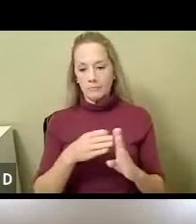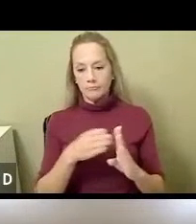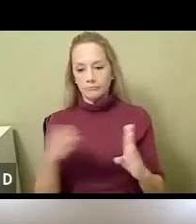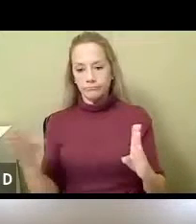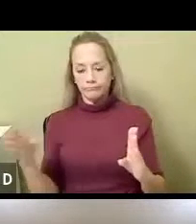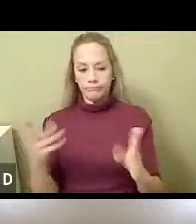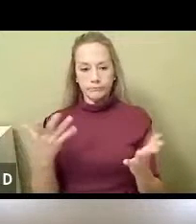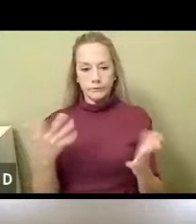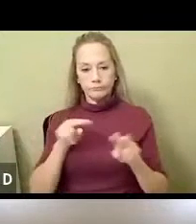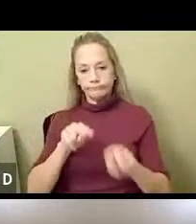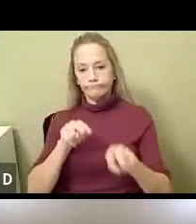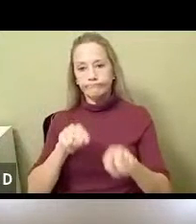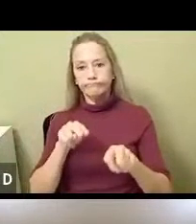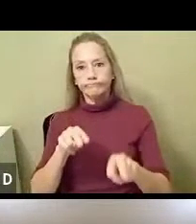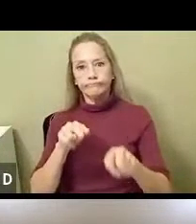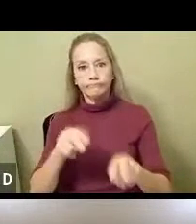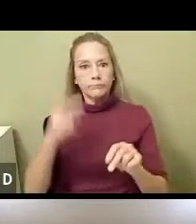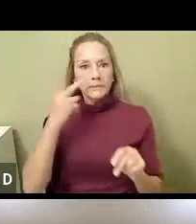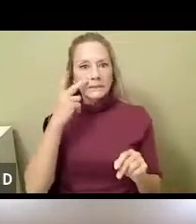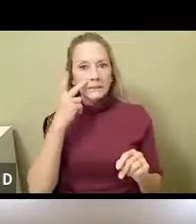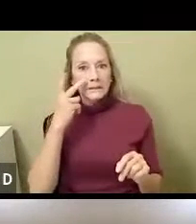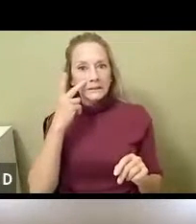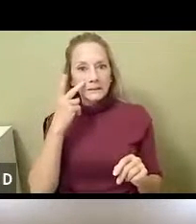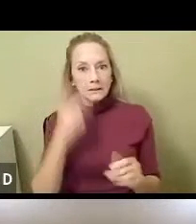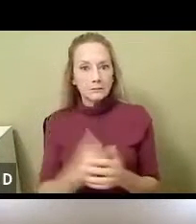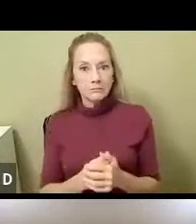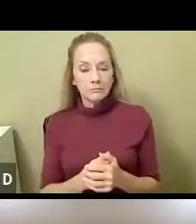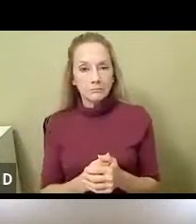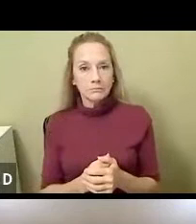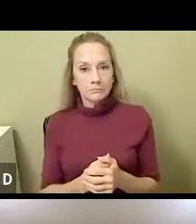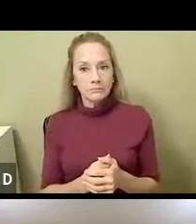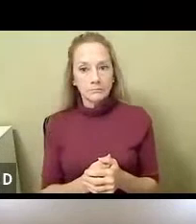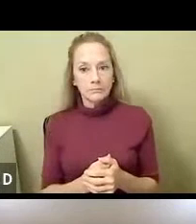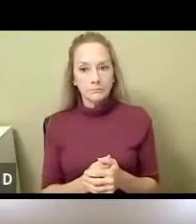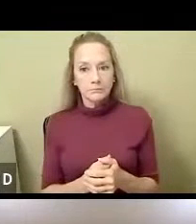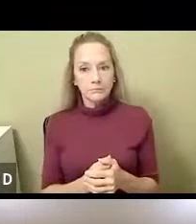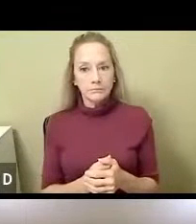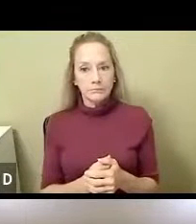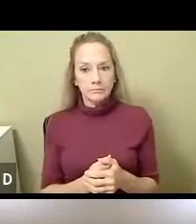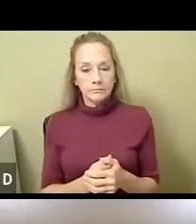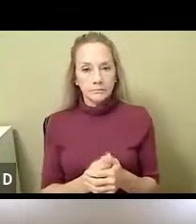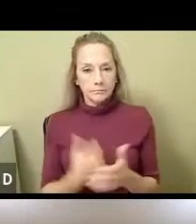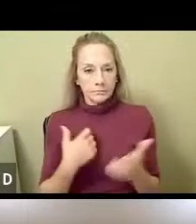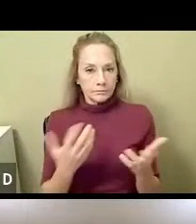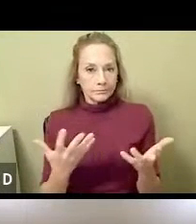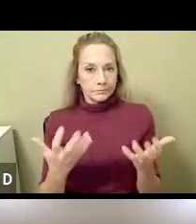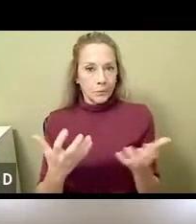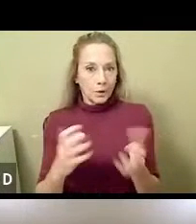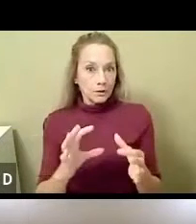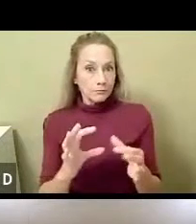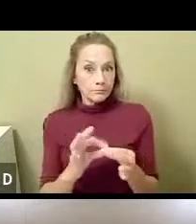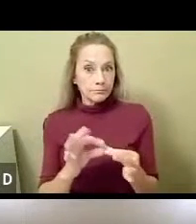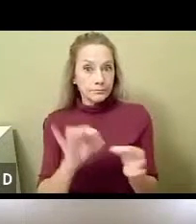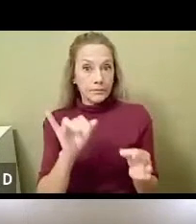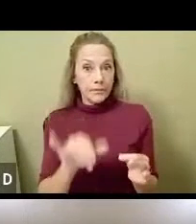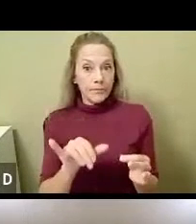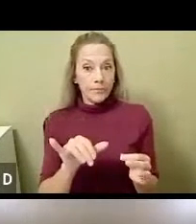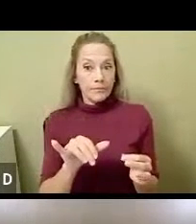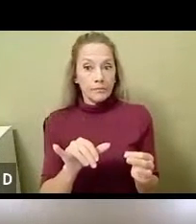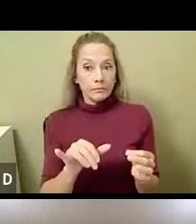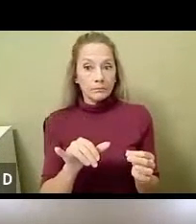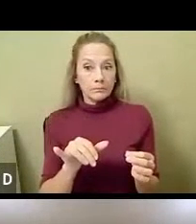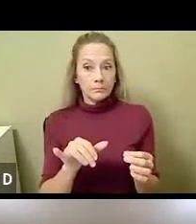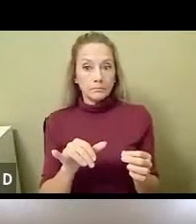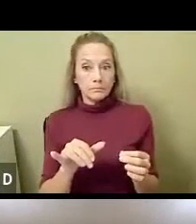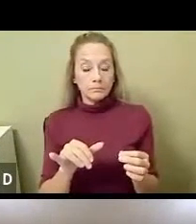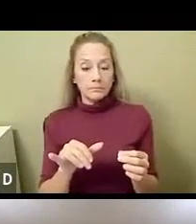and see. But I just wanted to put this and then the next the social group transmit to put